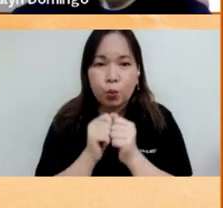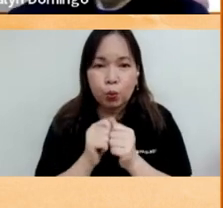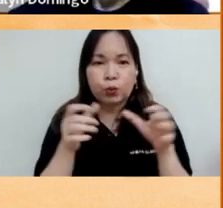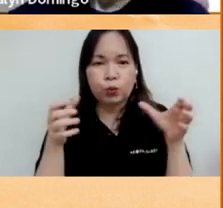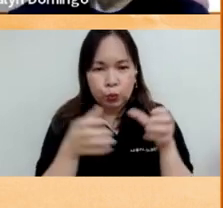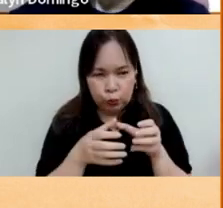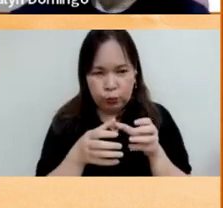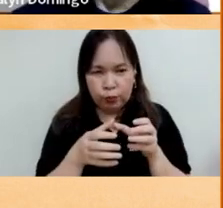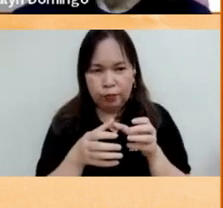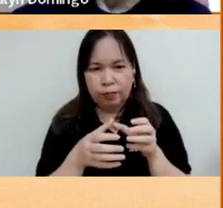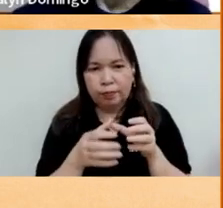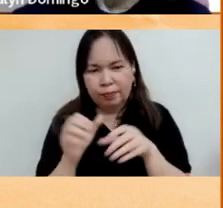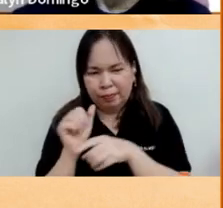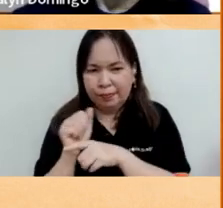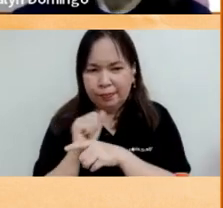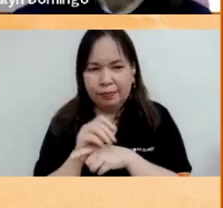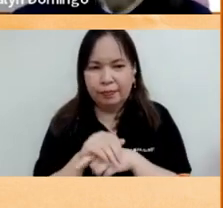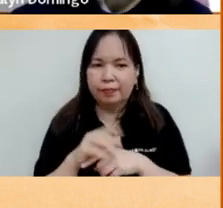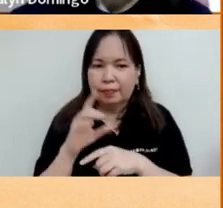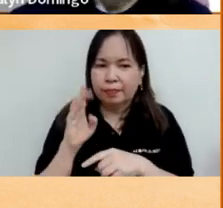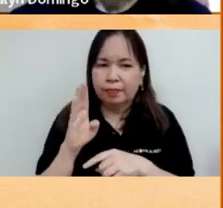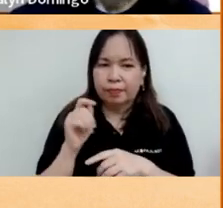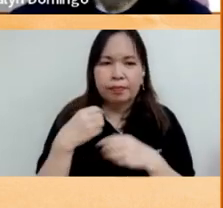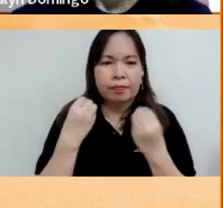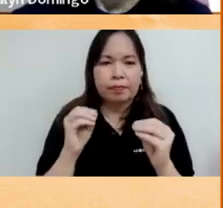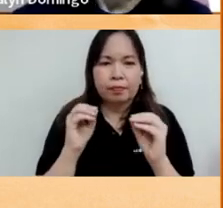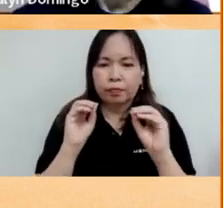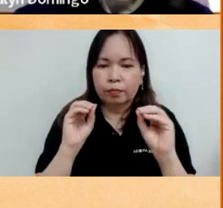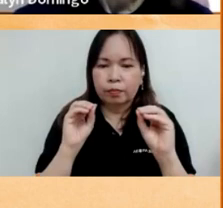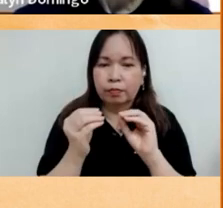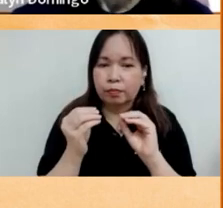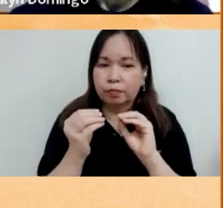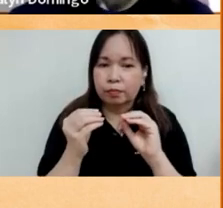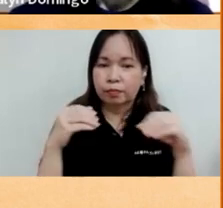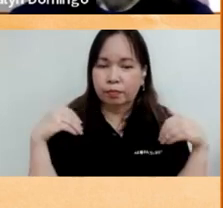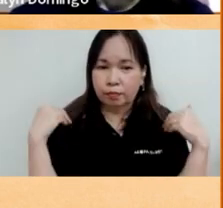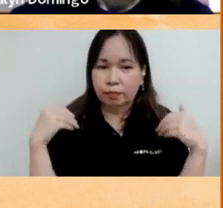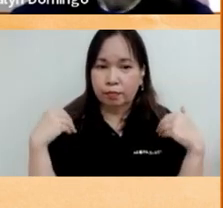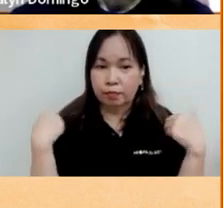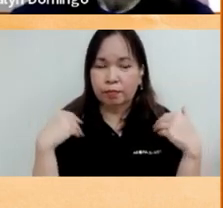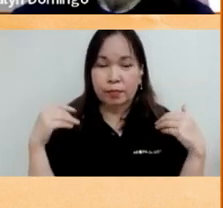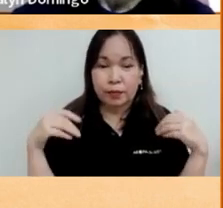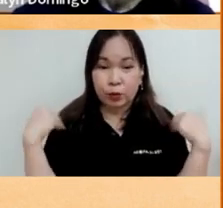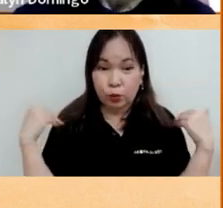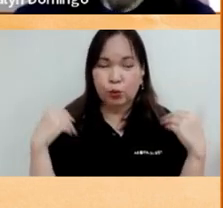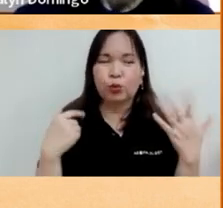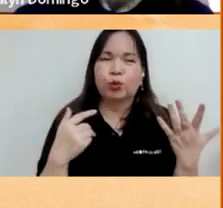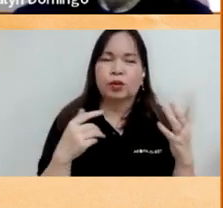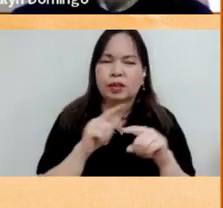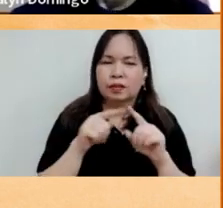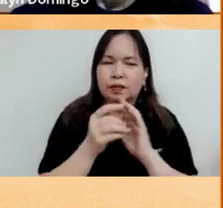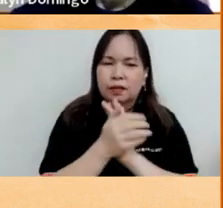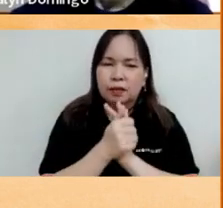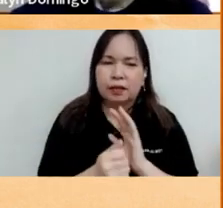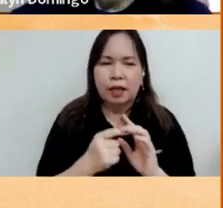So DBT teaches youth different skills, such as mindfulness, emotion regulation